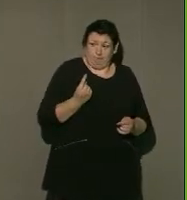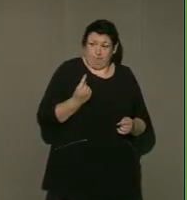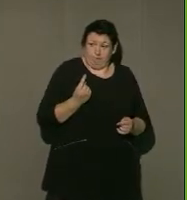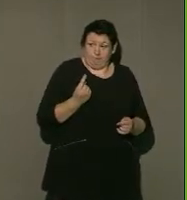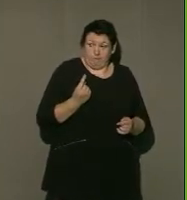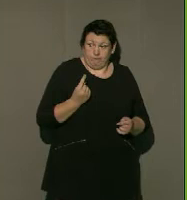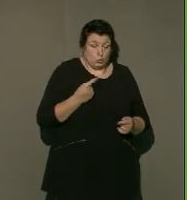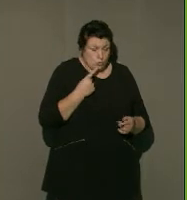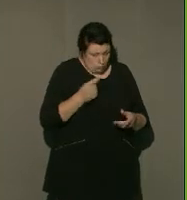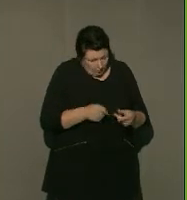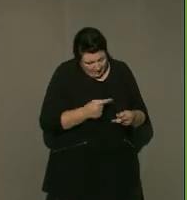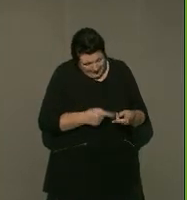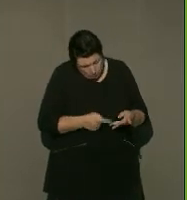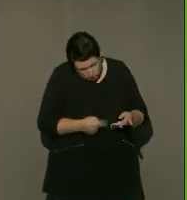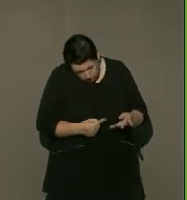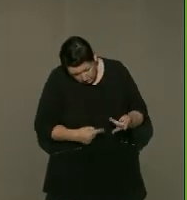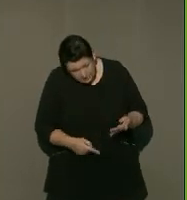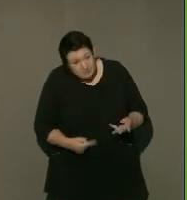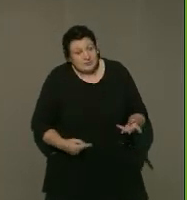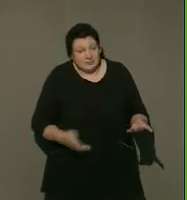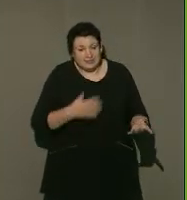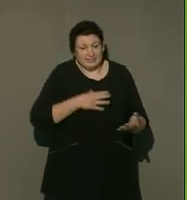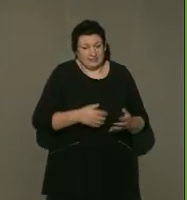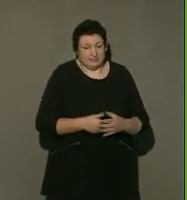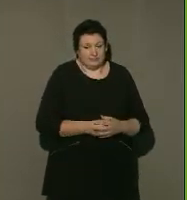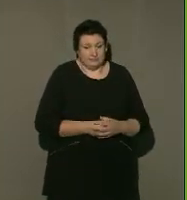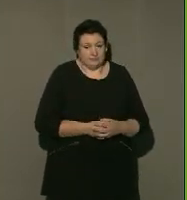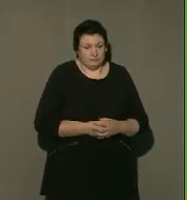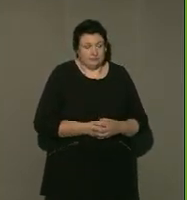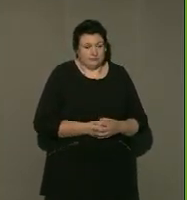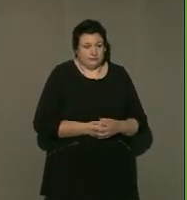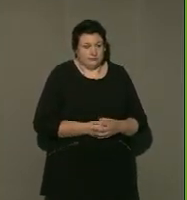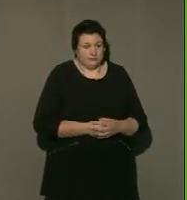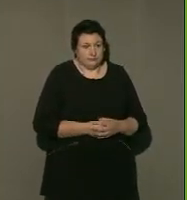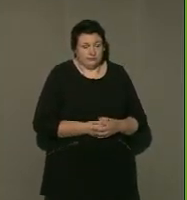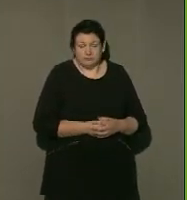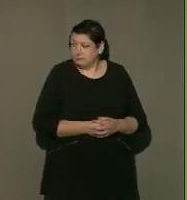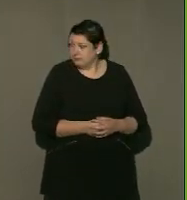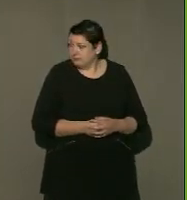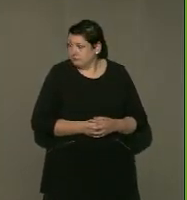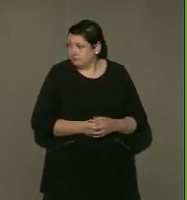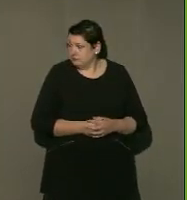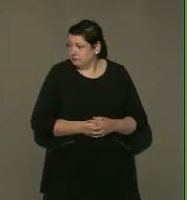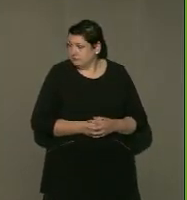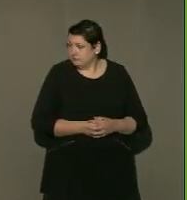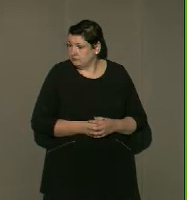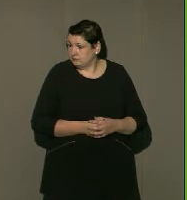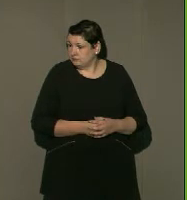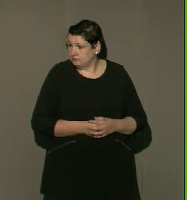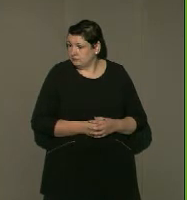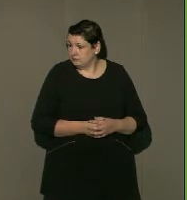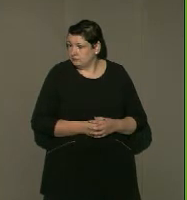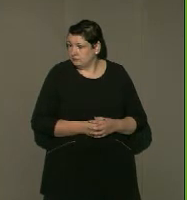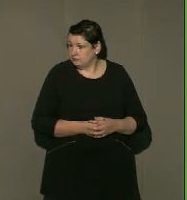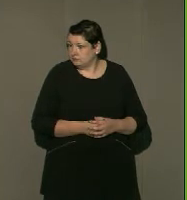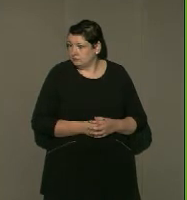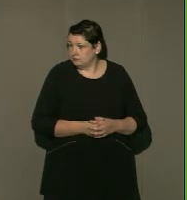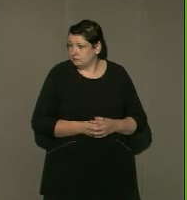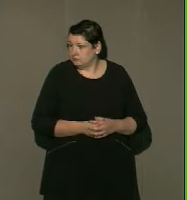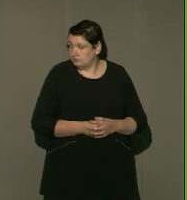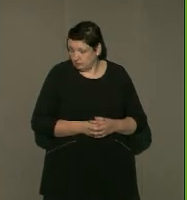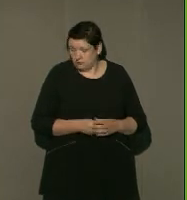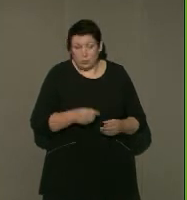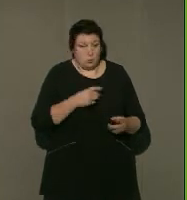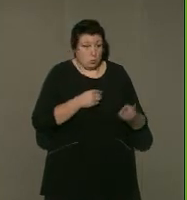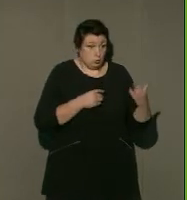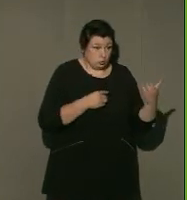tellers, and obviously we'd prefer them to be a couple of those who are voting for and a